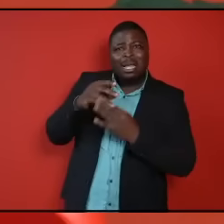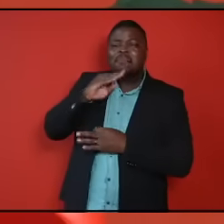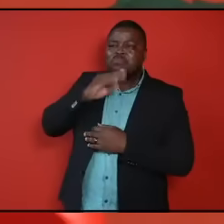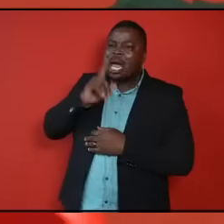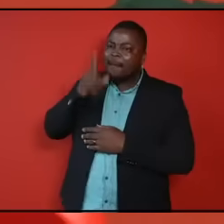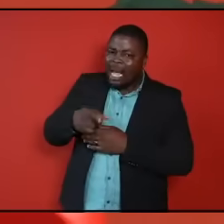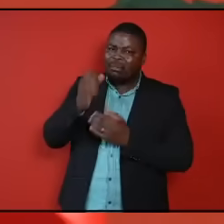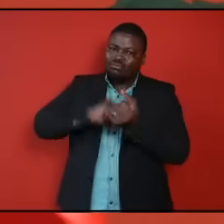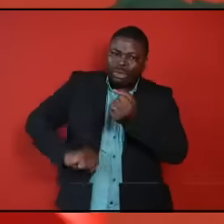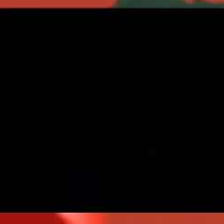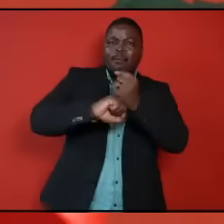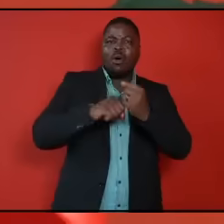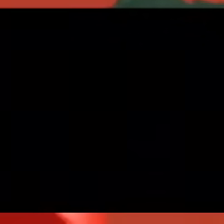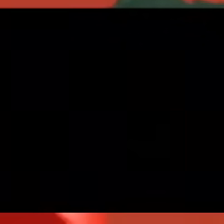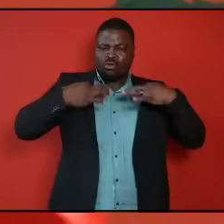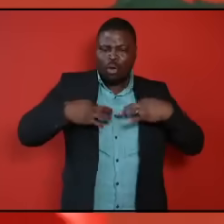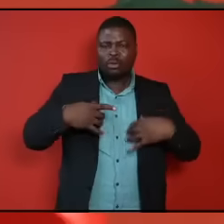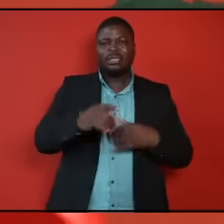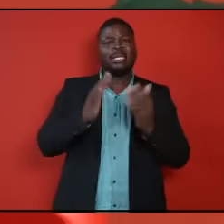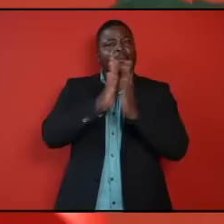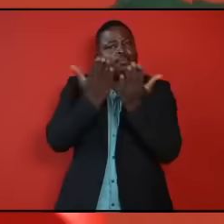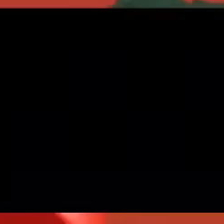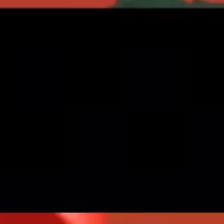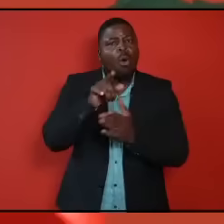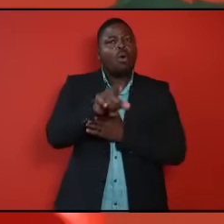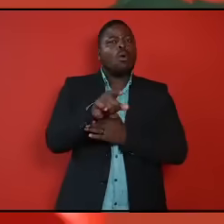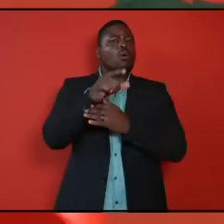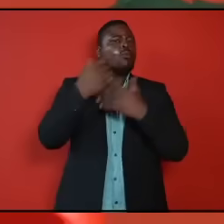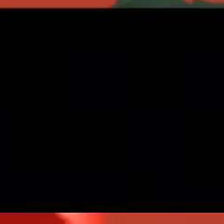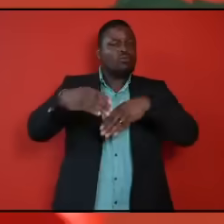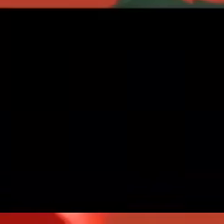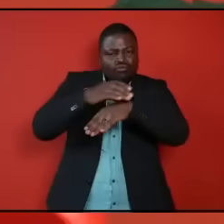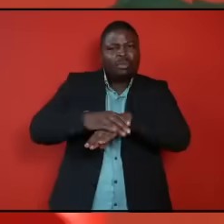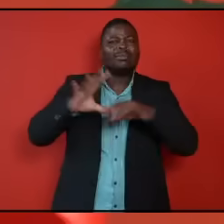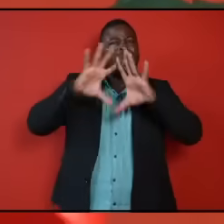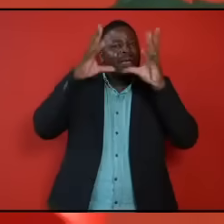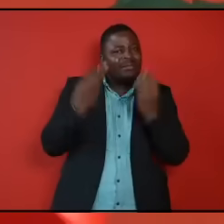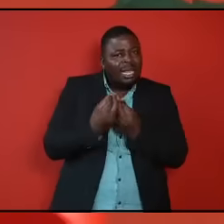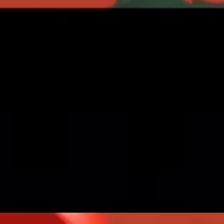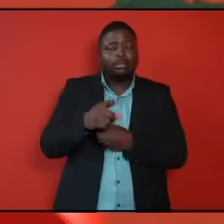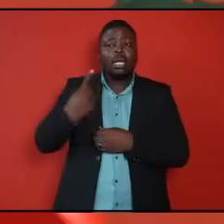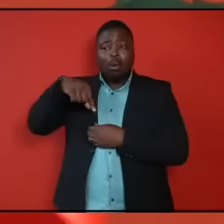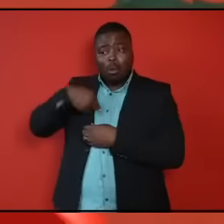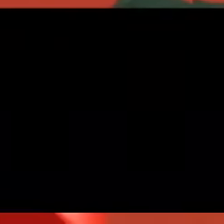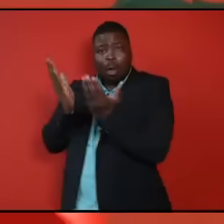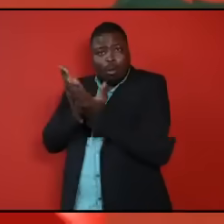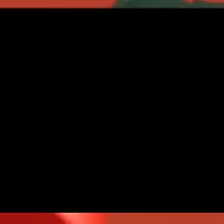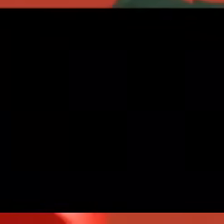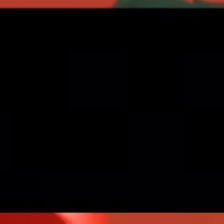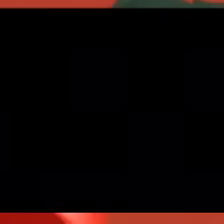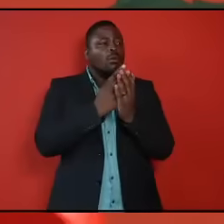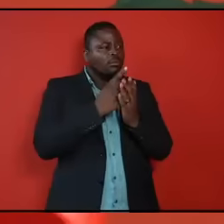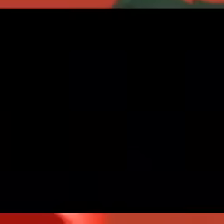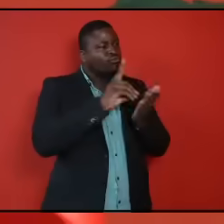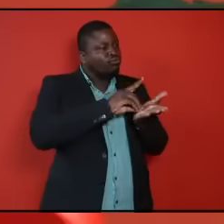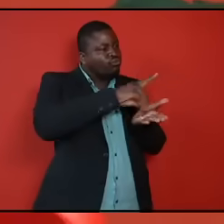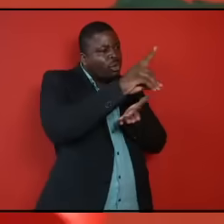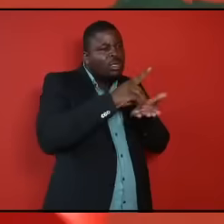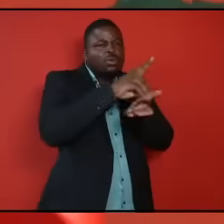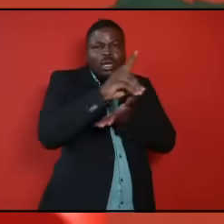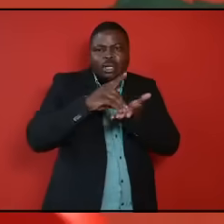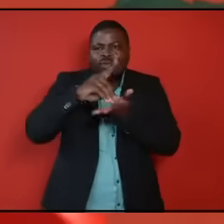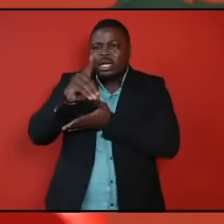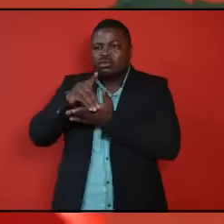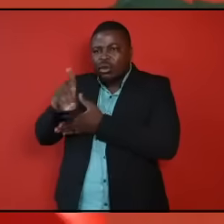with dignity, donated materials and computers for the development of local schools, and made oversight visits